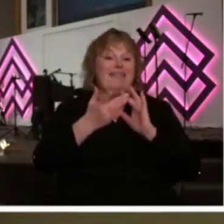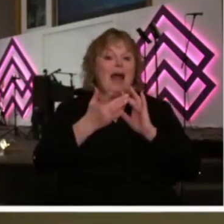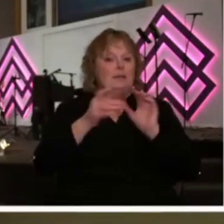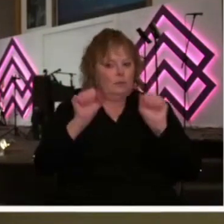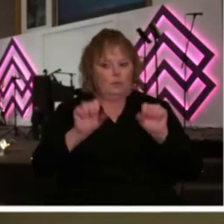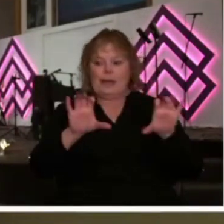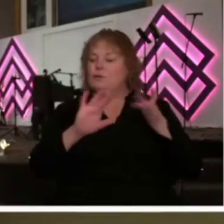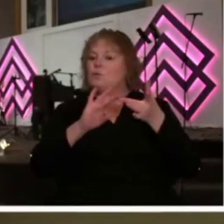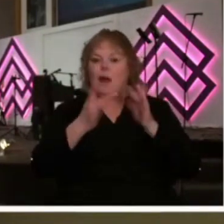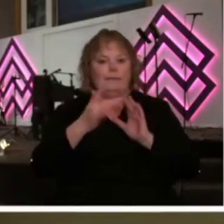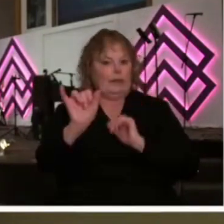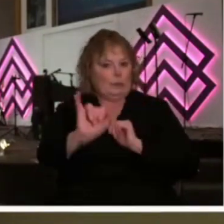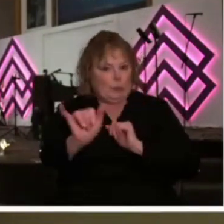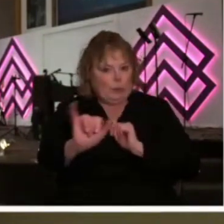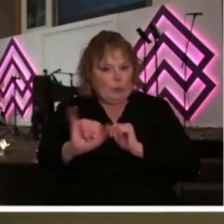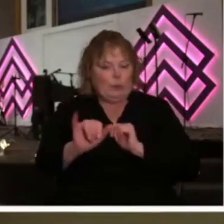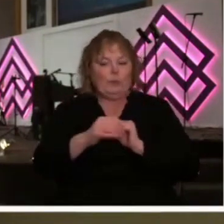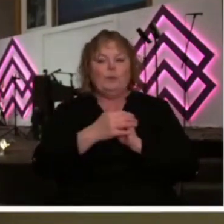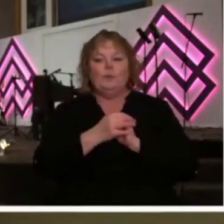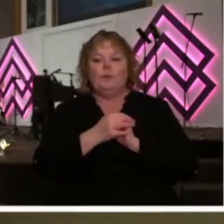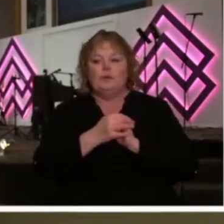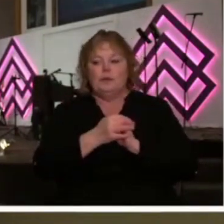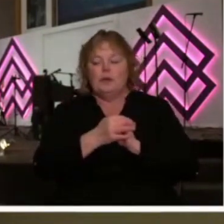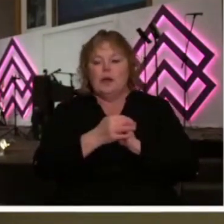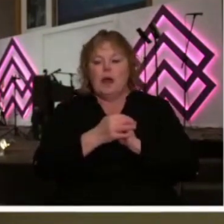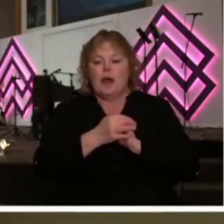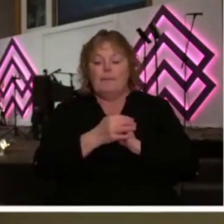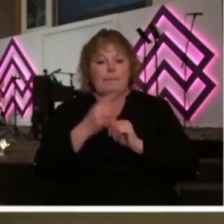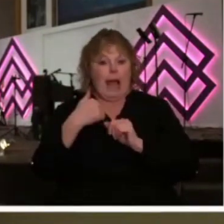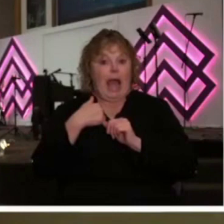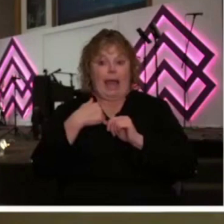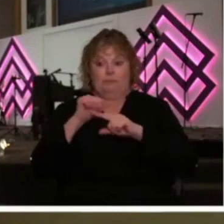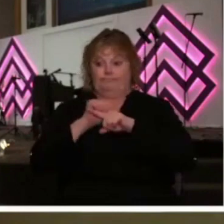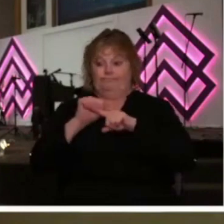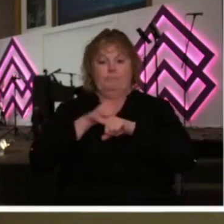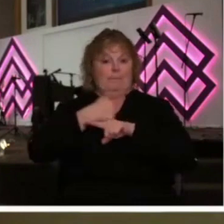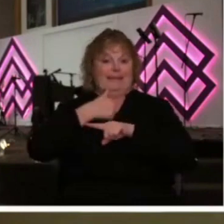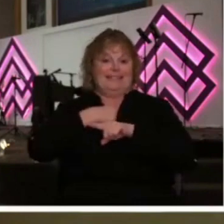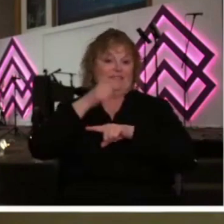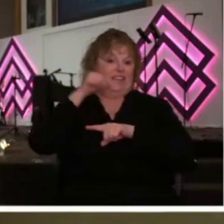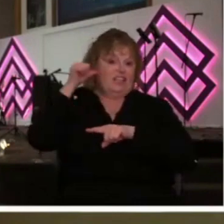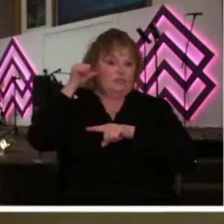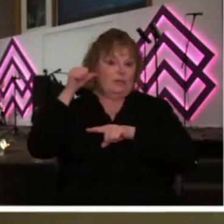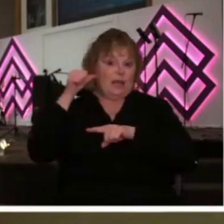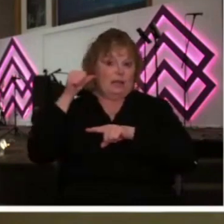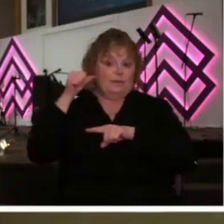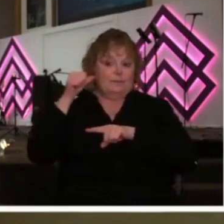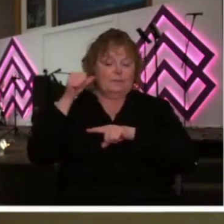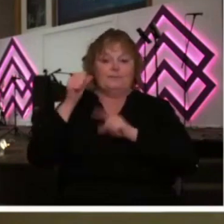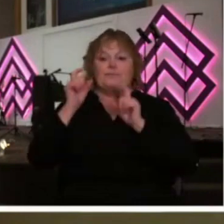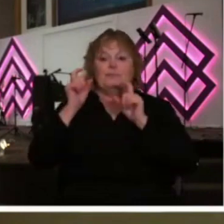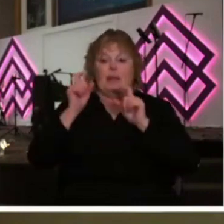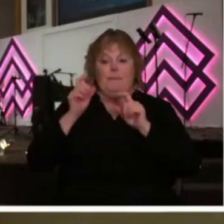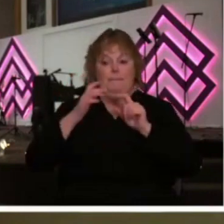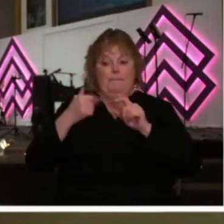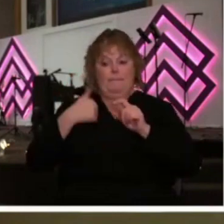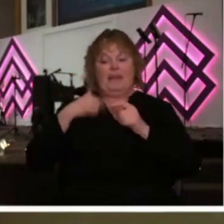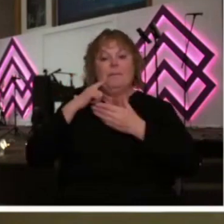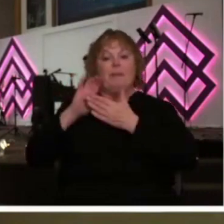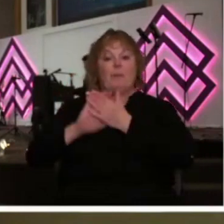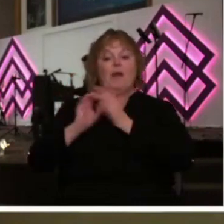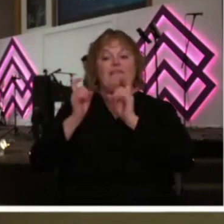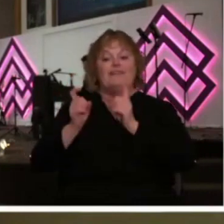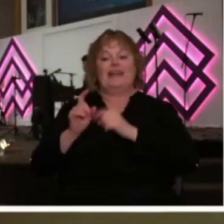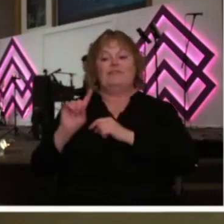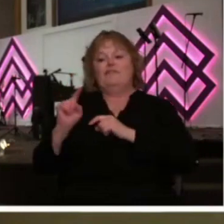can do that in any number of ways. I was on earlier yesterday, and I gave our first fruits offering